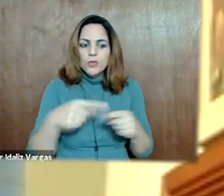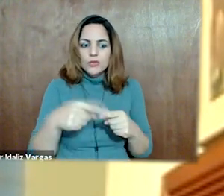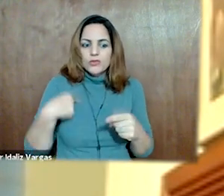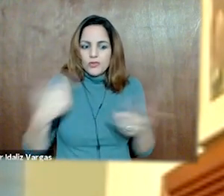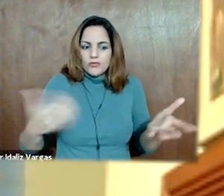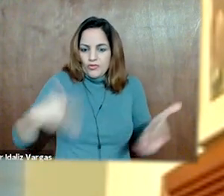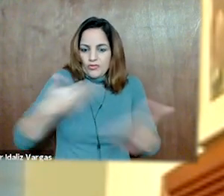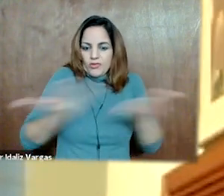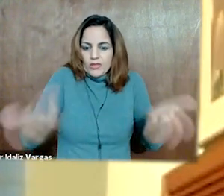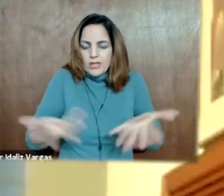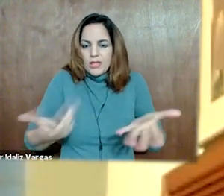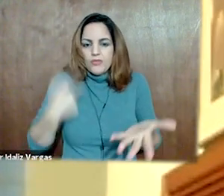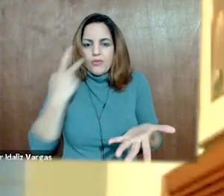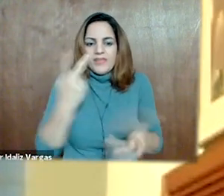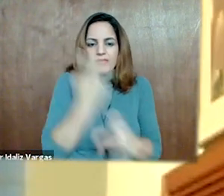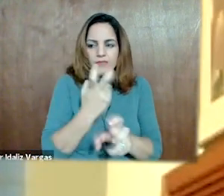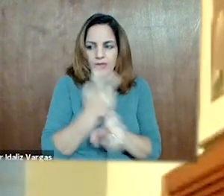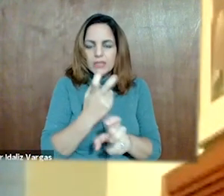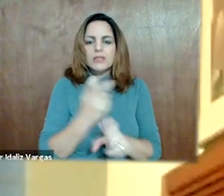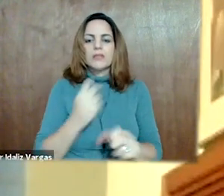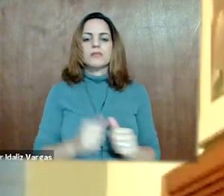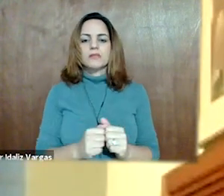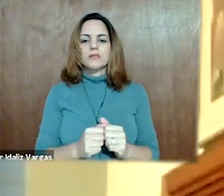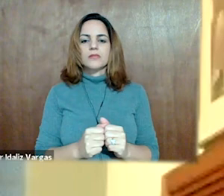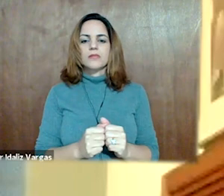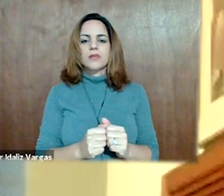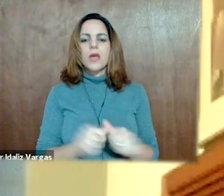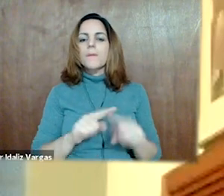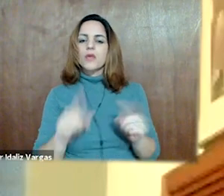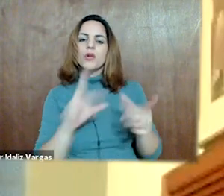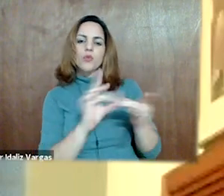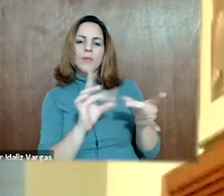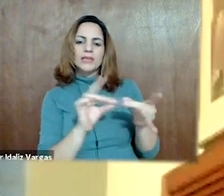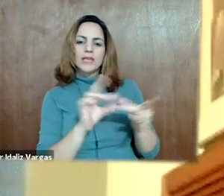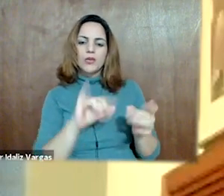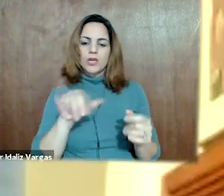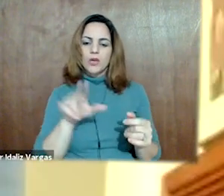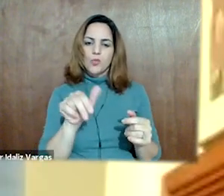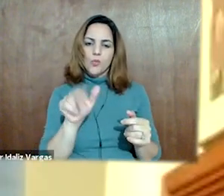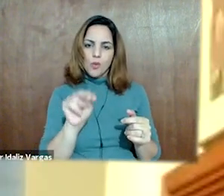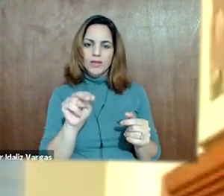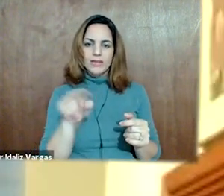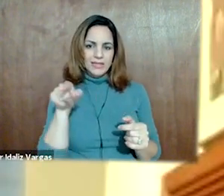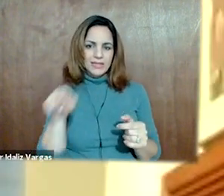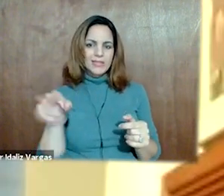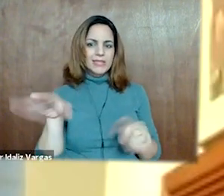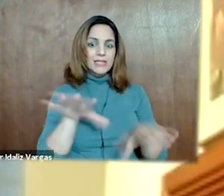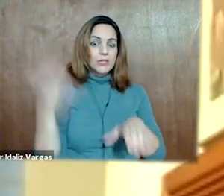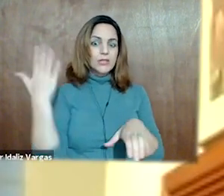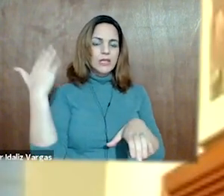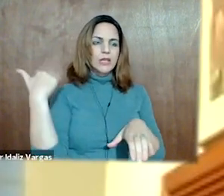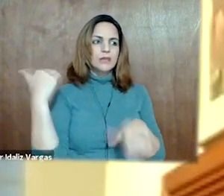the comment that Juan made is a very true comment. For example, in the PSP,